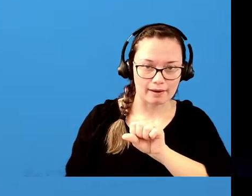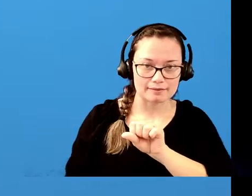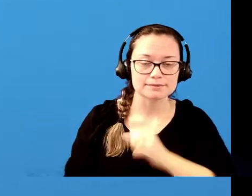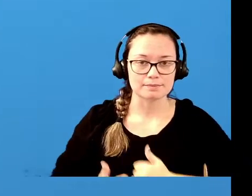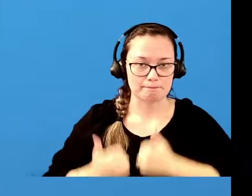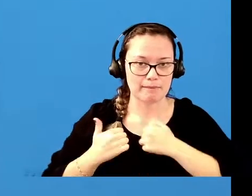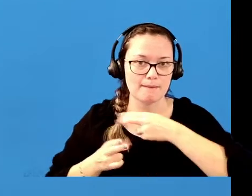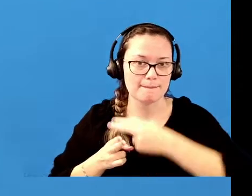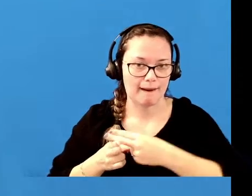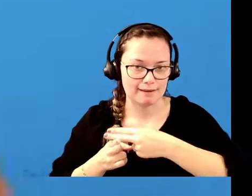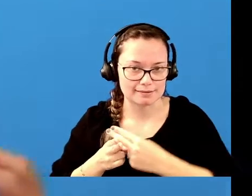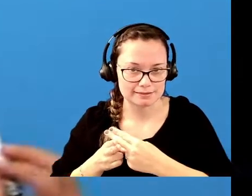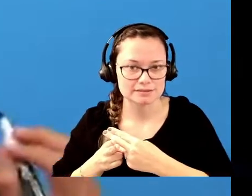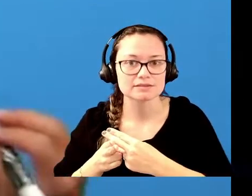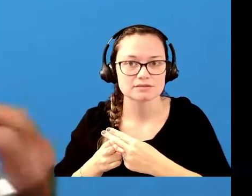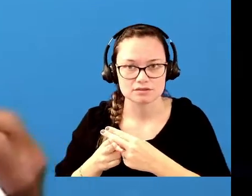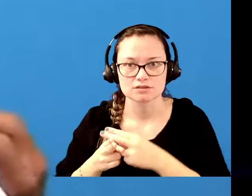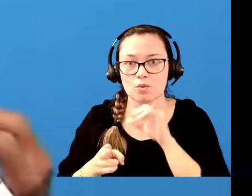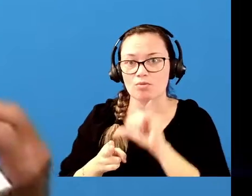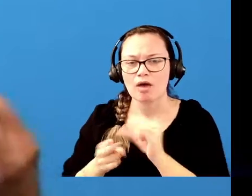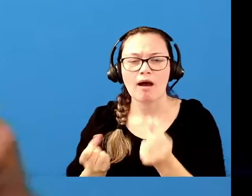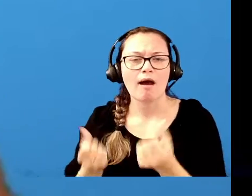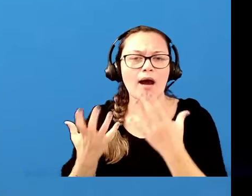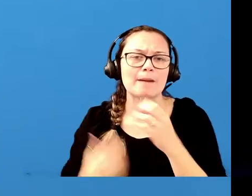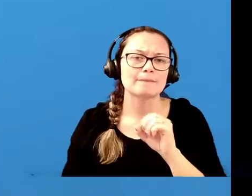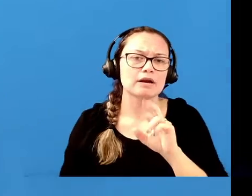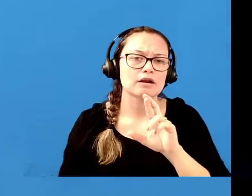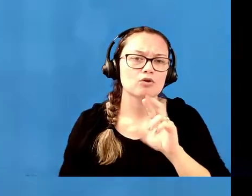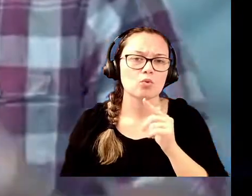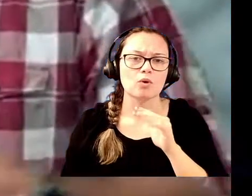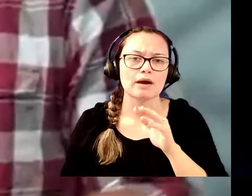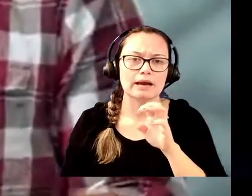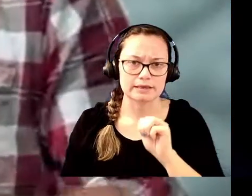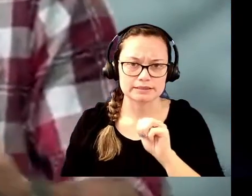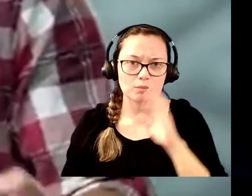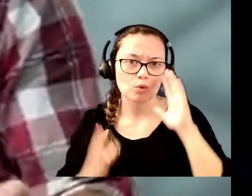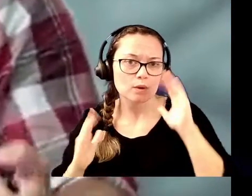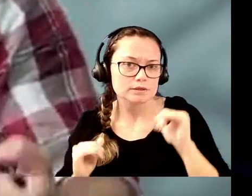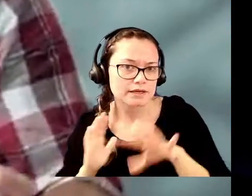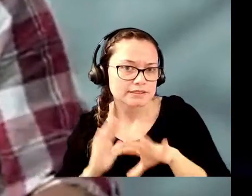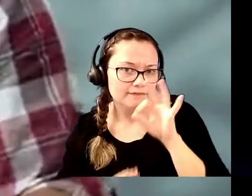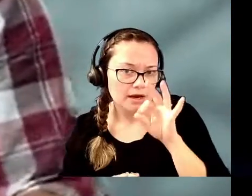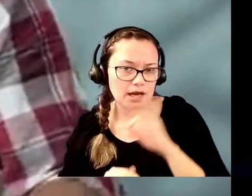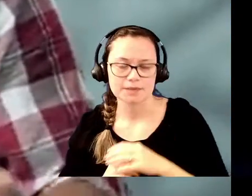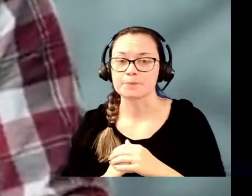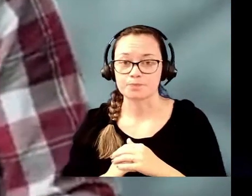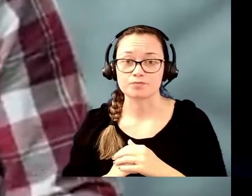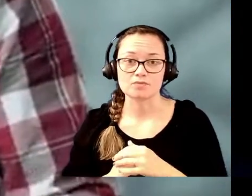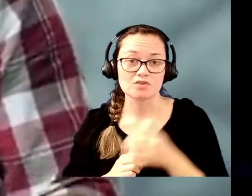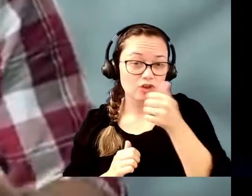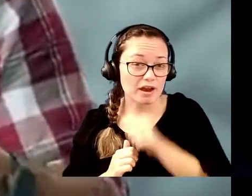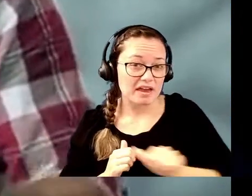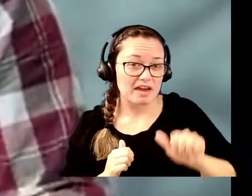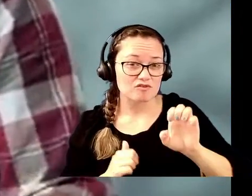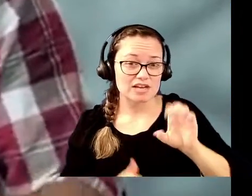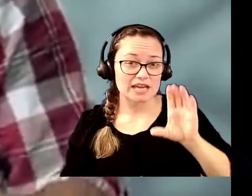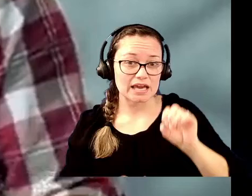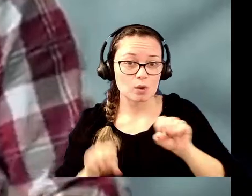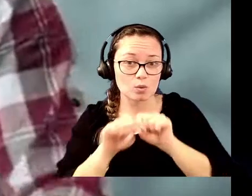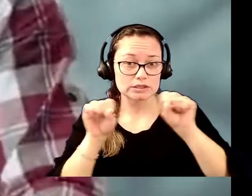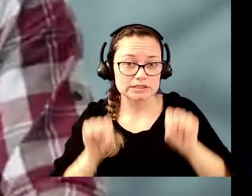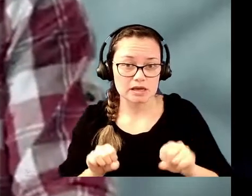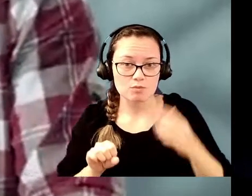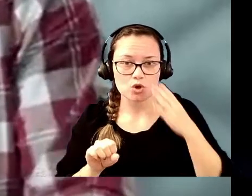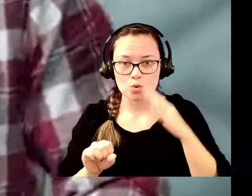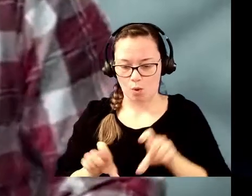of organisms we would expect to find at each trophic level. And with any ecosystem, we always know the base